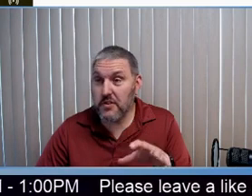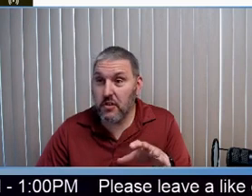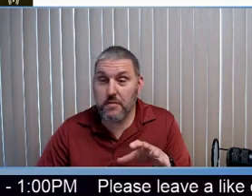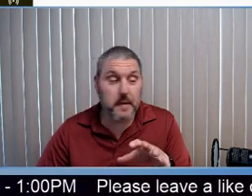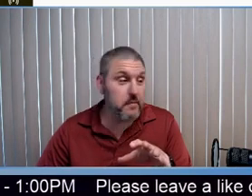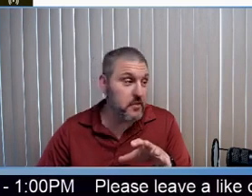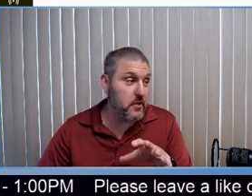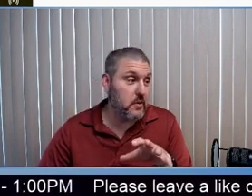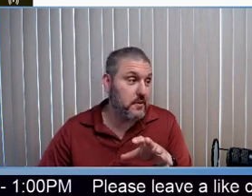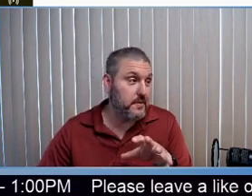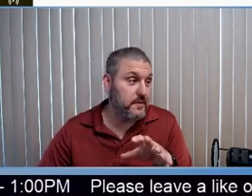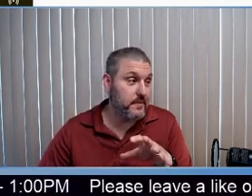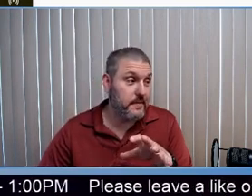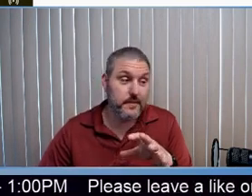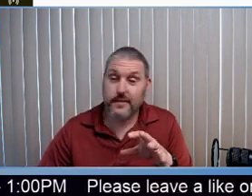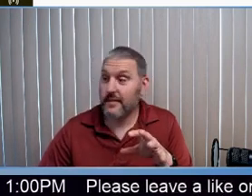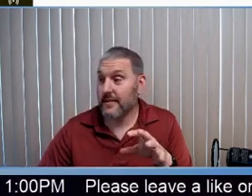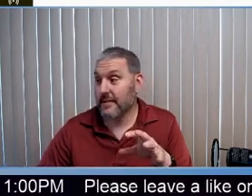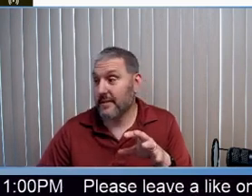There's those people too.